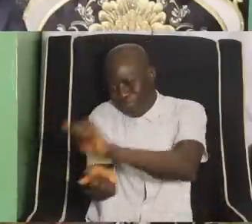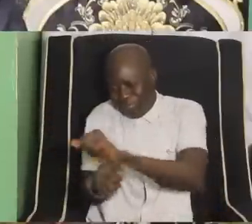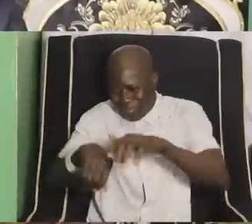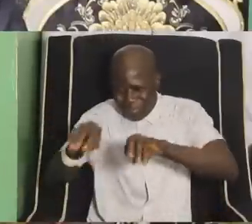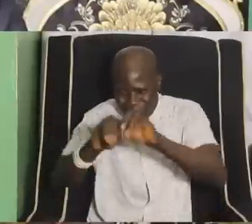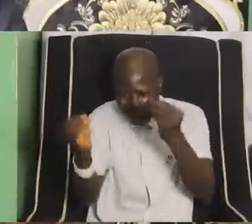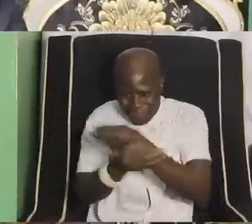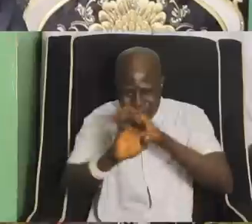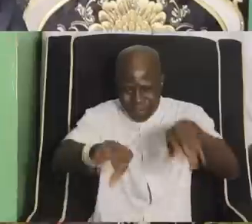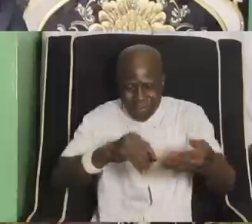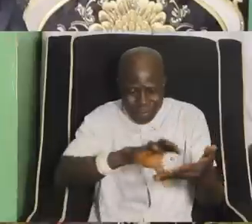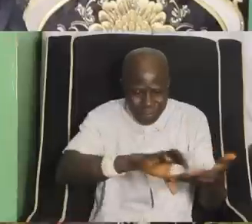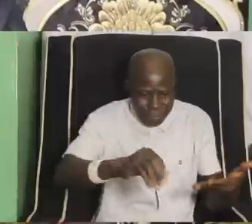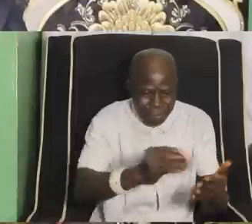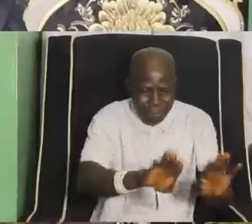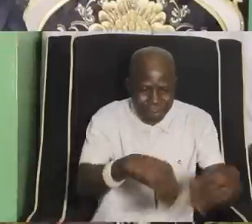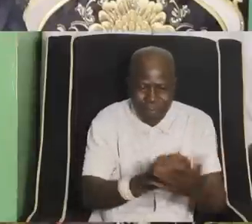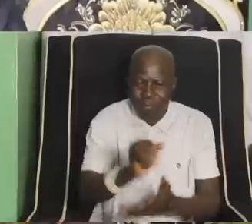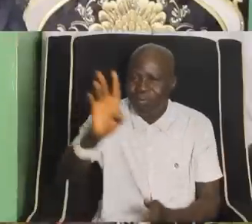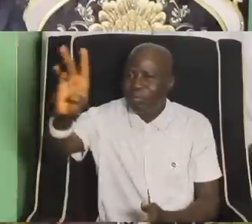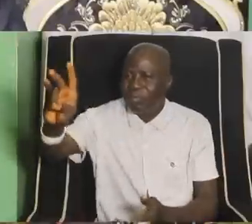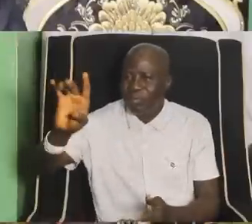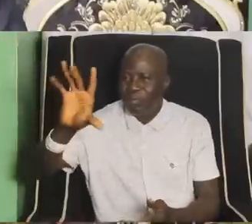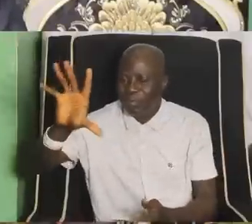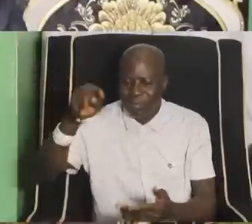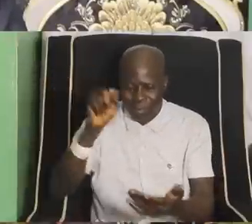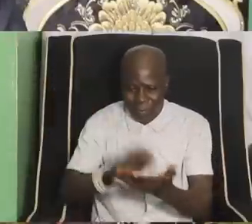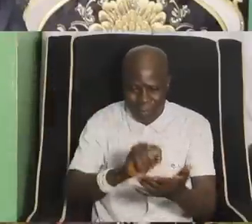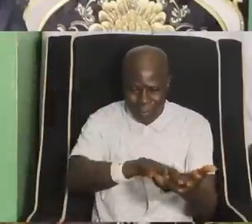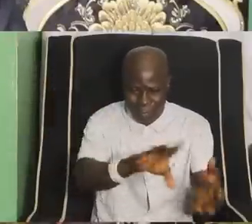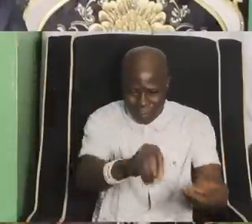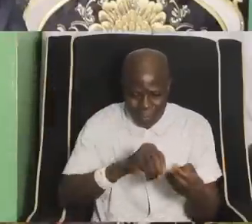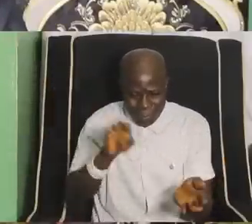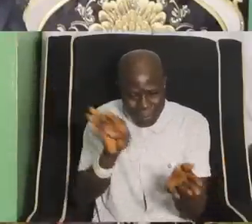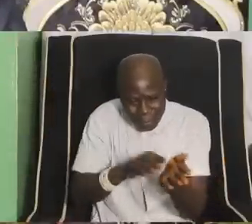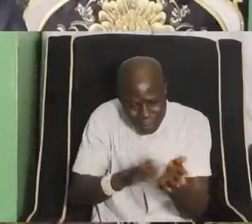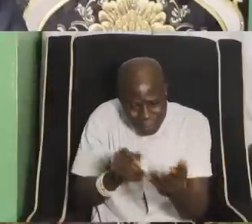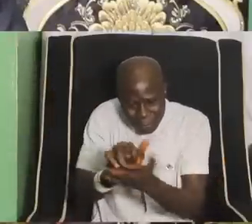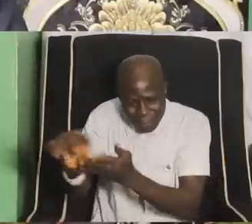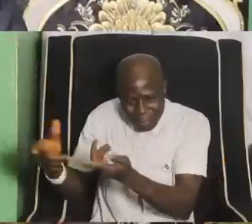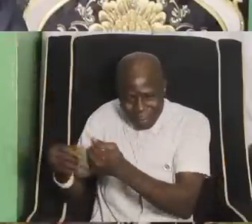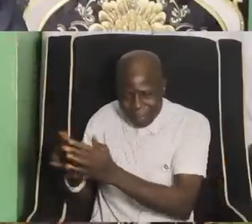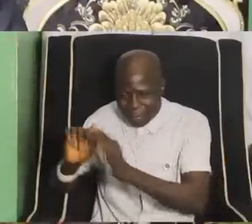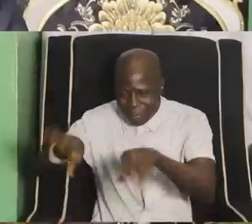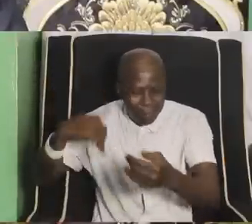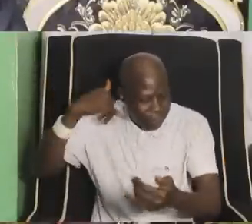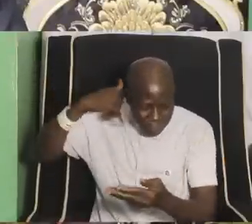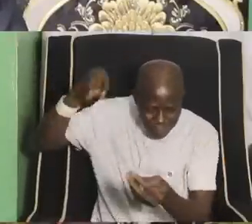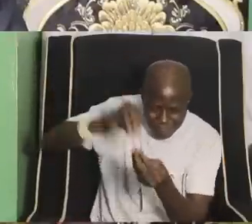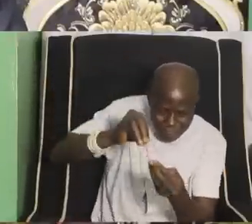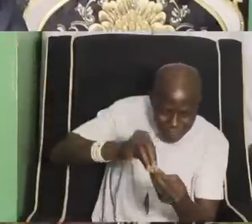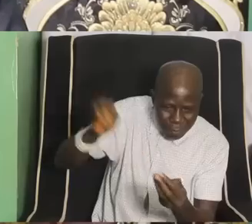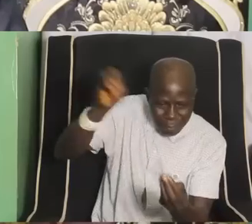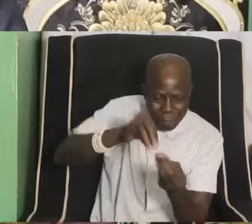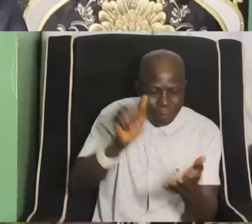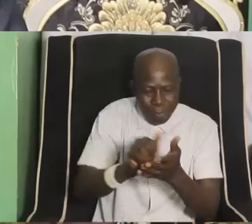office gave him ATM card to withdraw 65,000 naira that he has in his account. He also gave him his phone for deposit order day